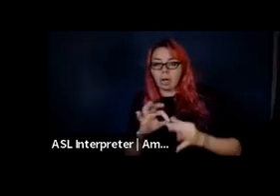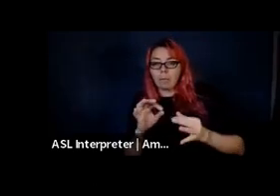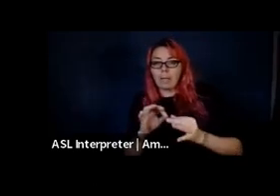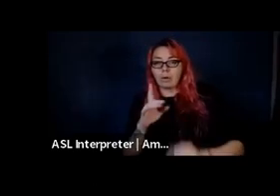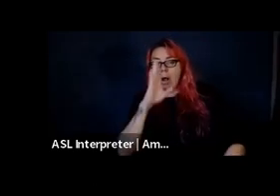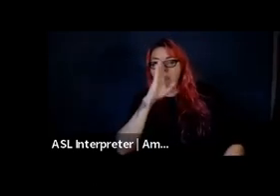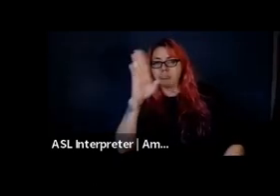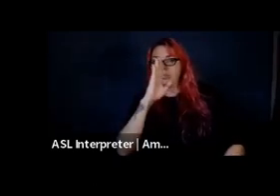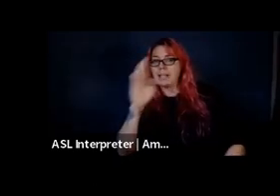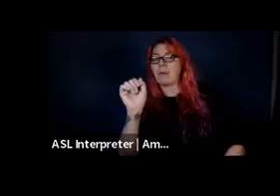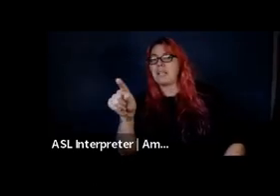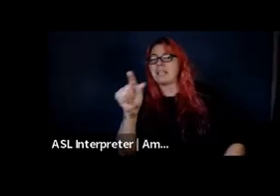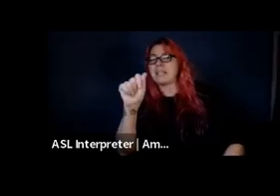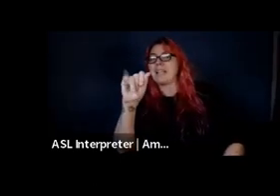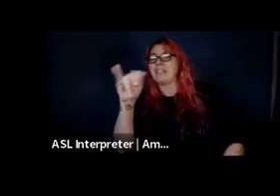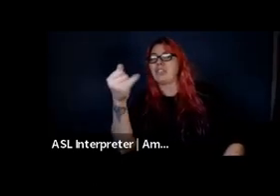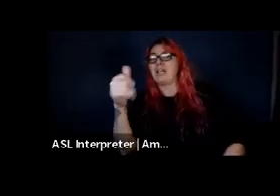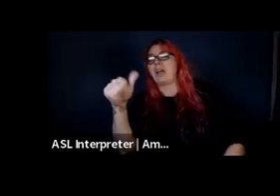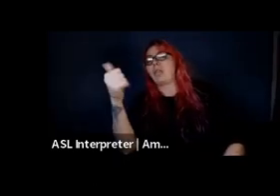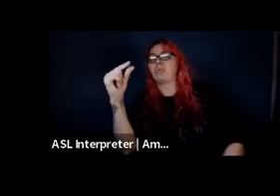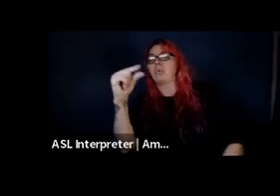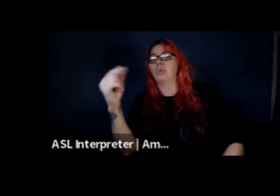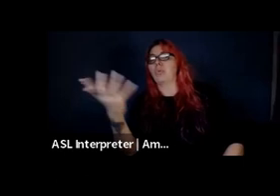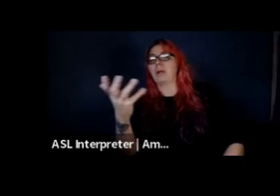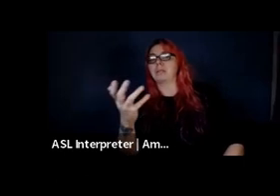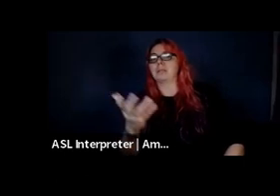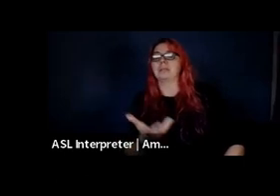asking AJ. Okay.